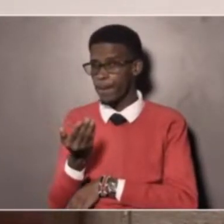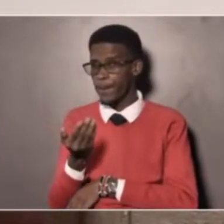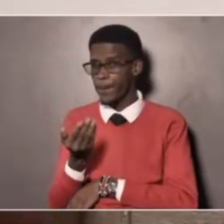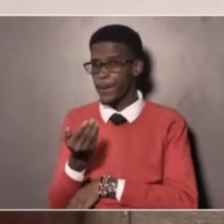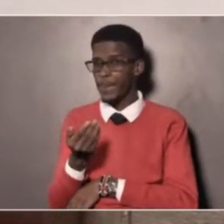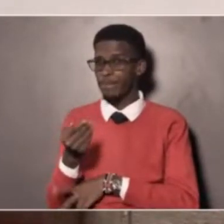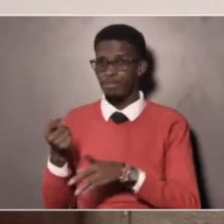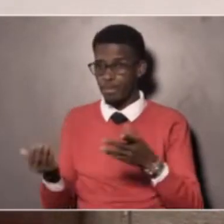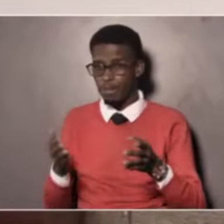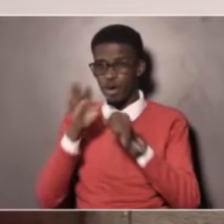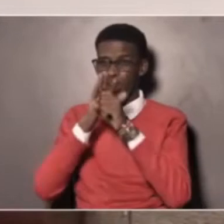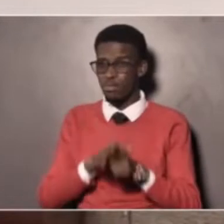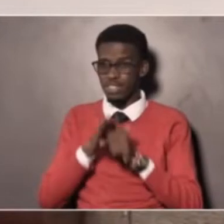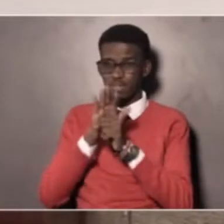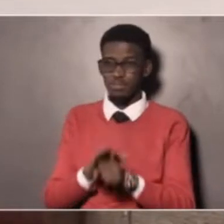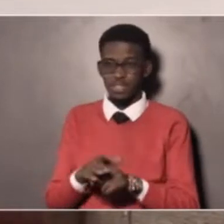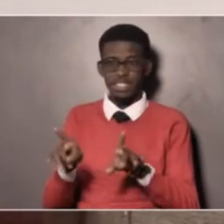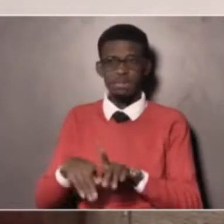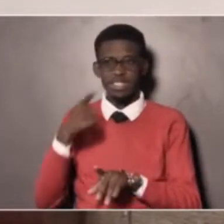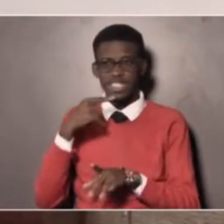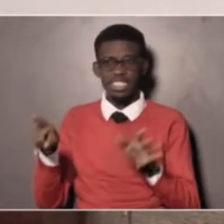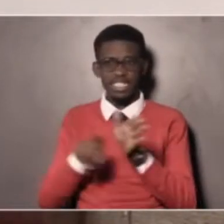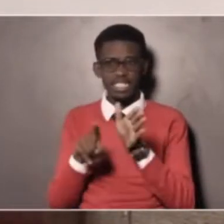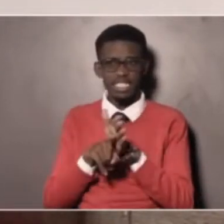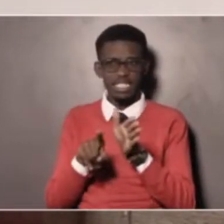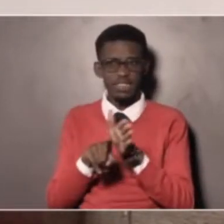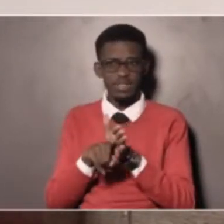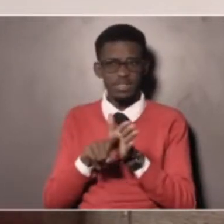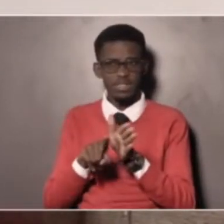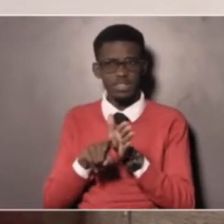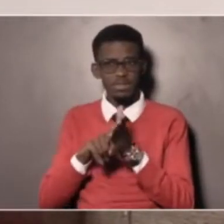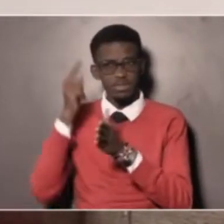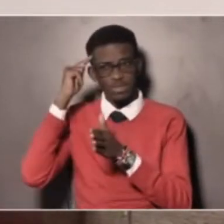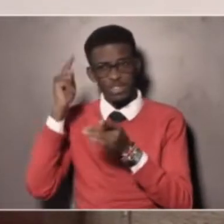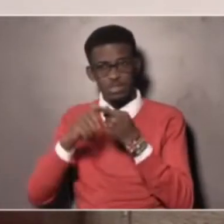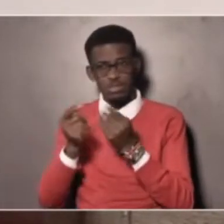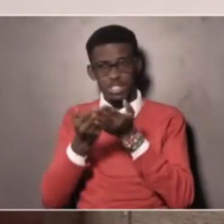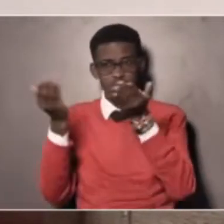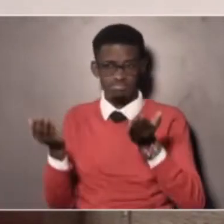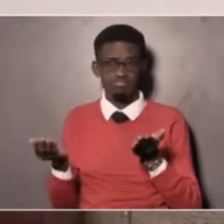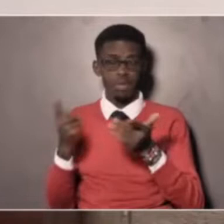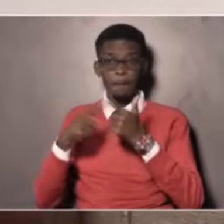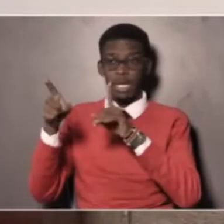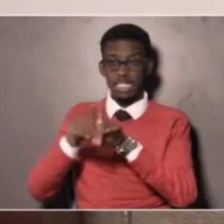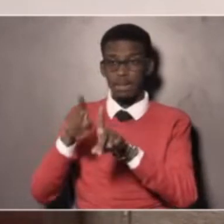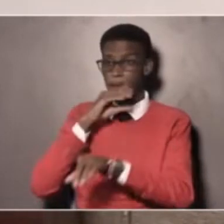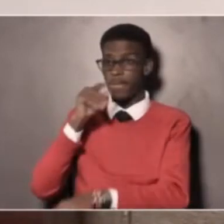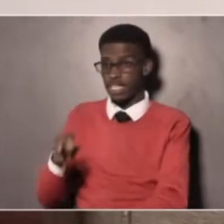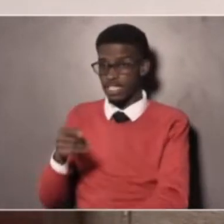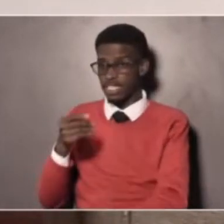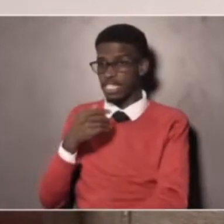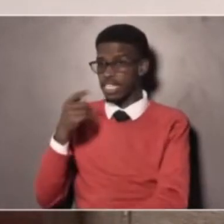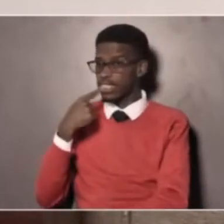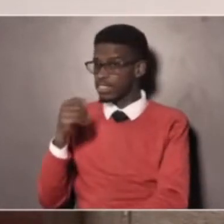pulling some things against him and putting all those negative thoughts to them. But Stephen did not even hold that against